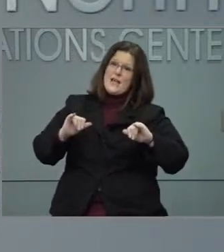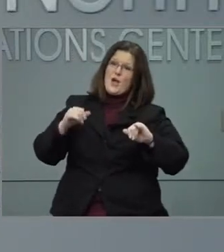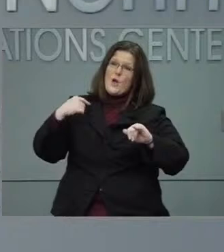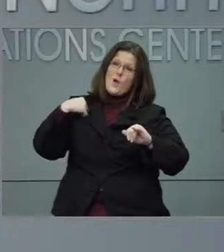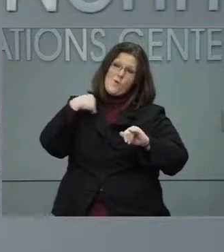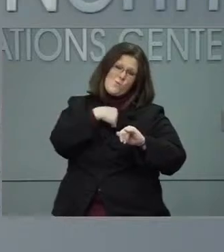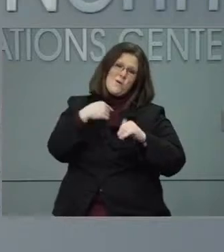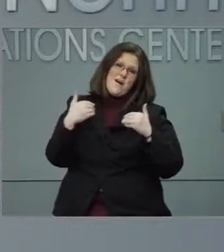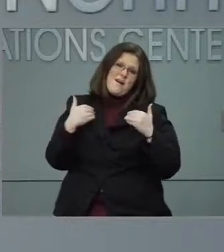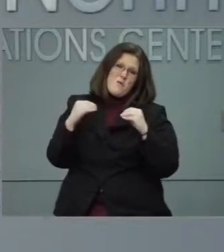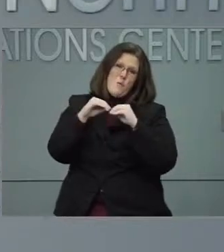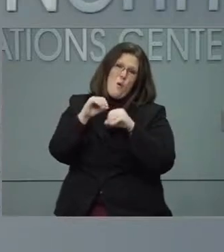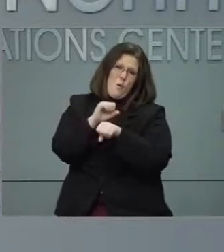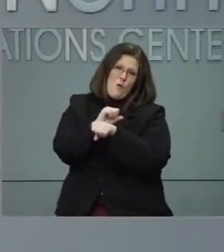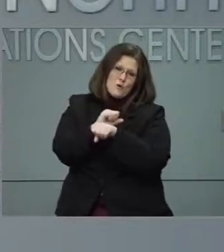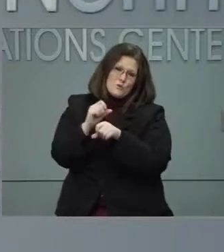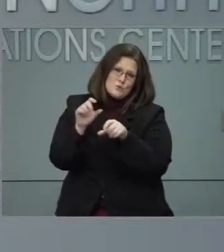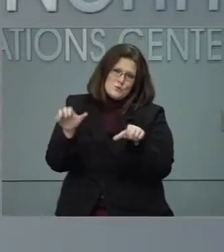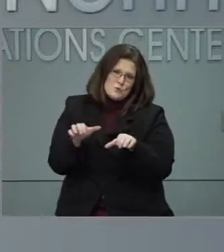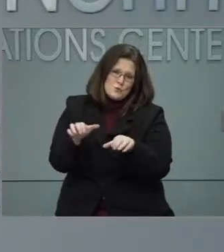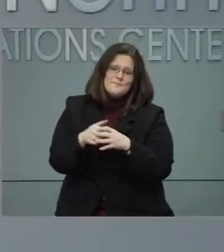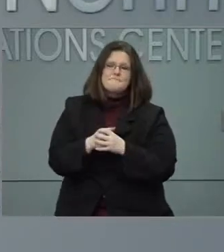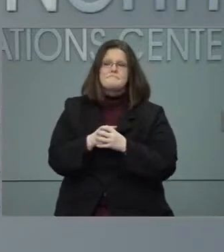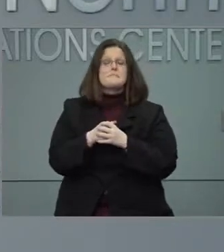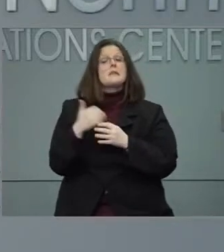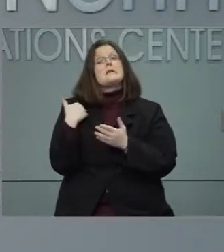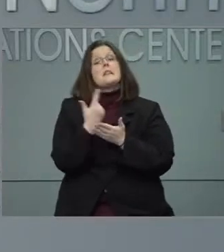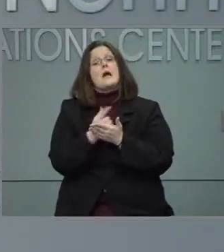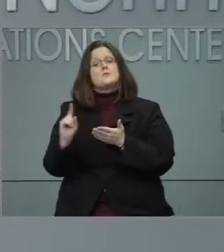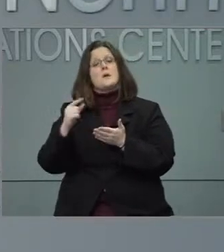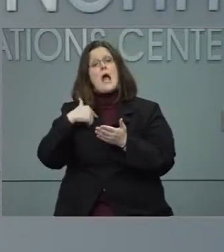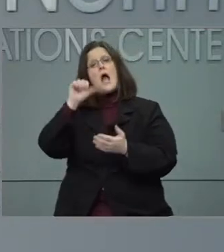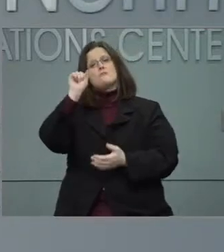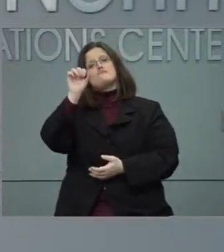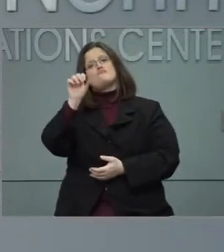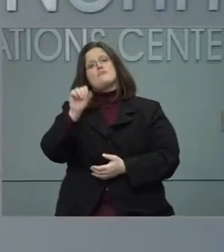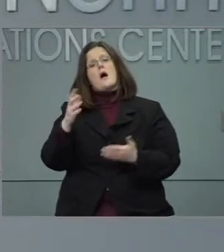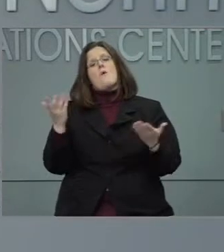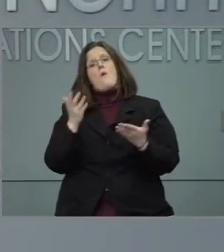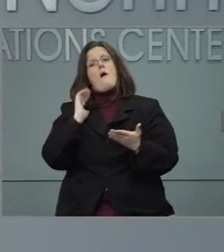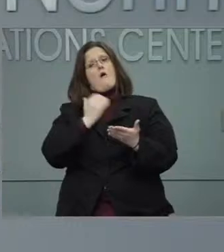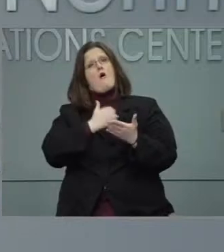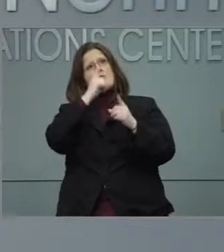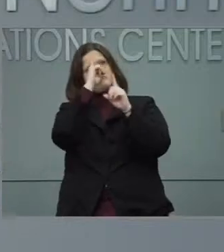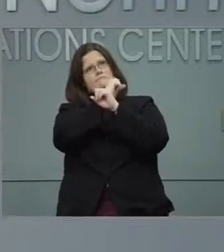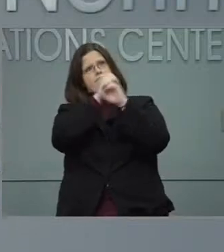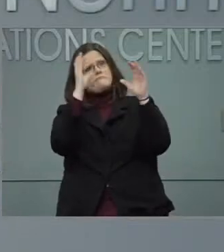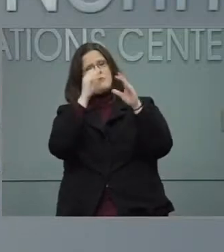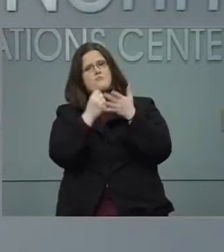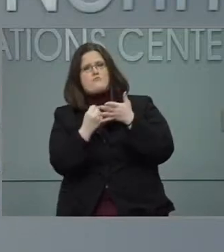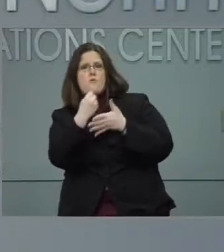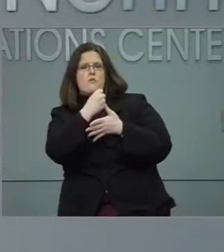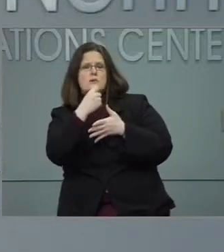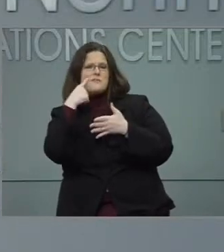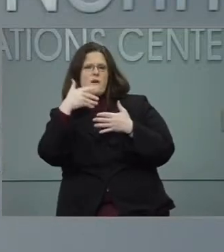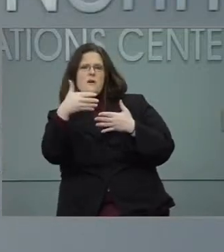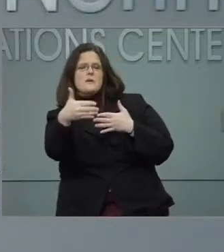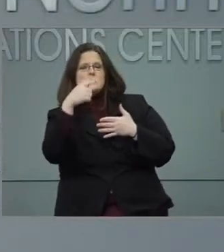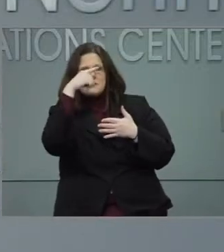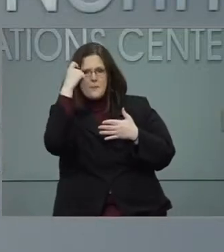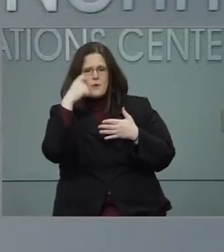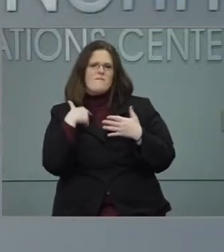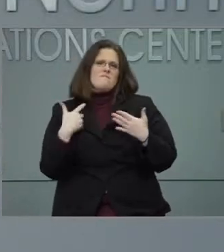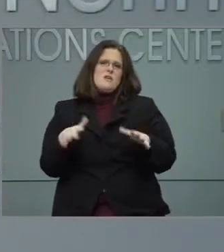pandemic. Last week, I outlined some of the state's priorities in our COVID-19 response for this summer. And as I